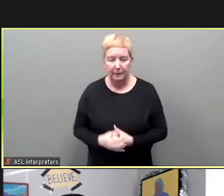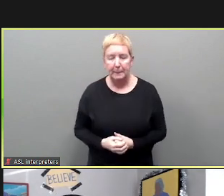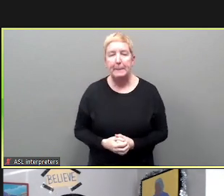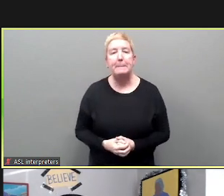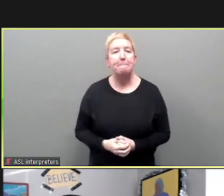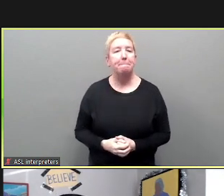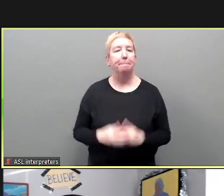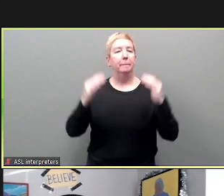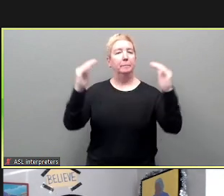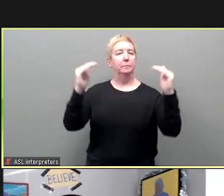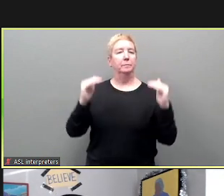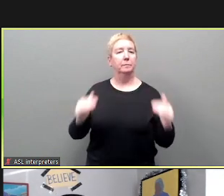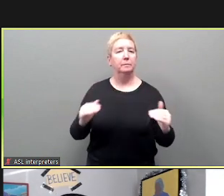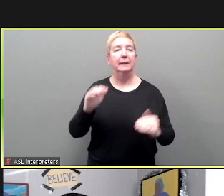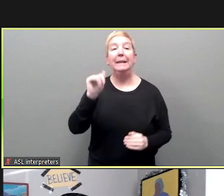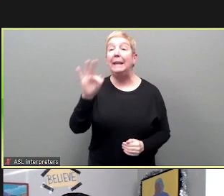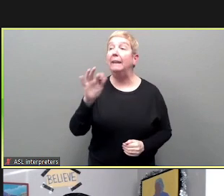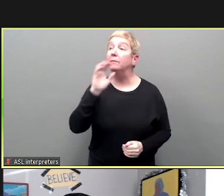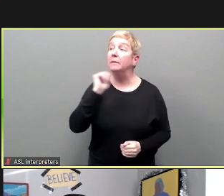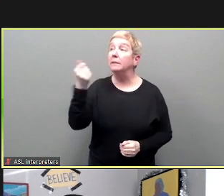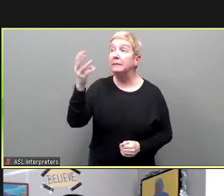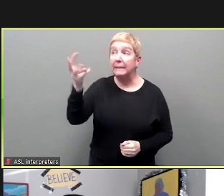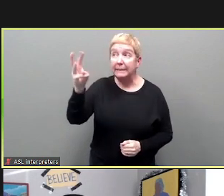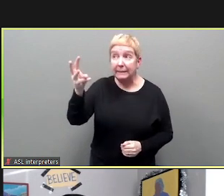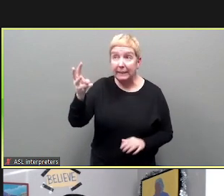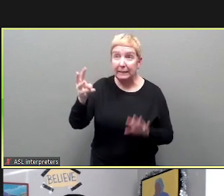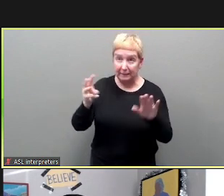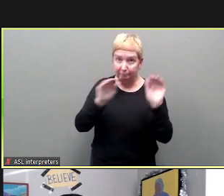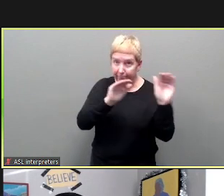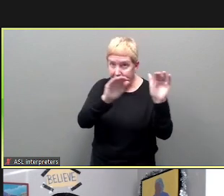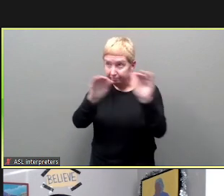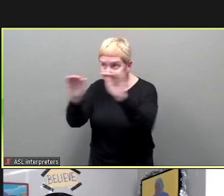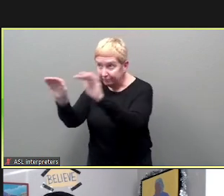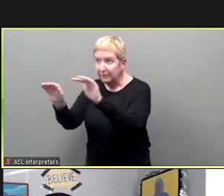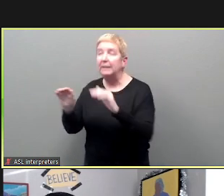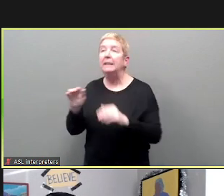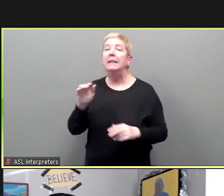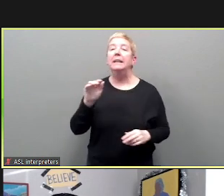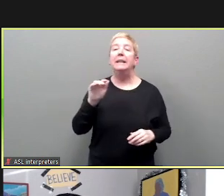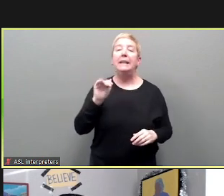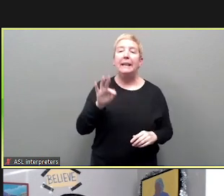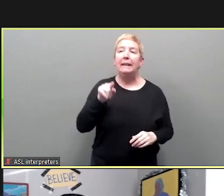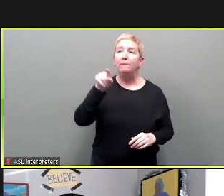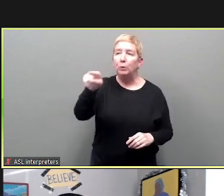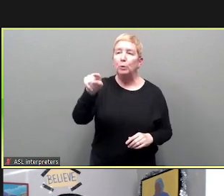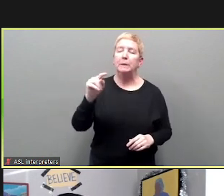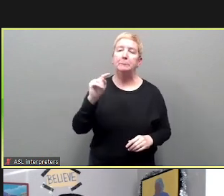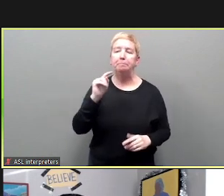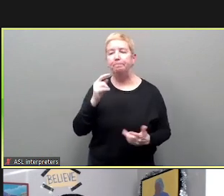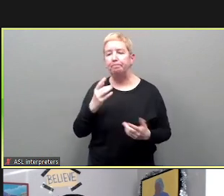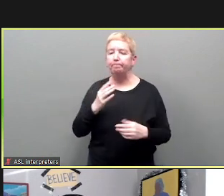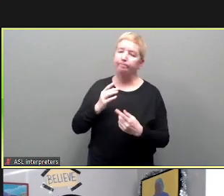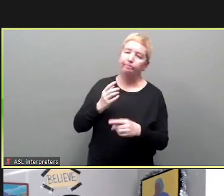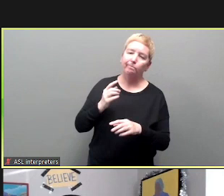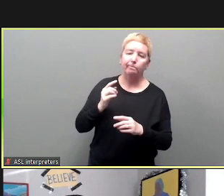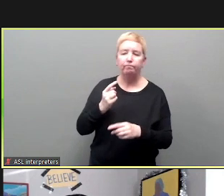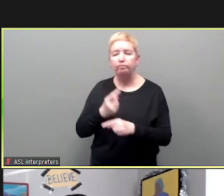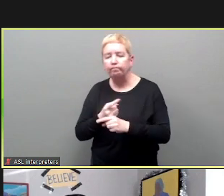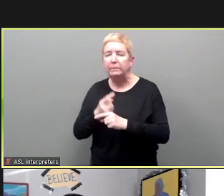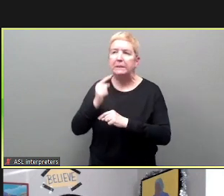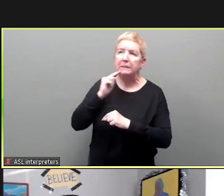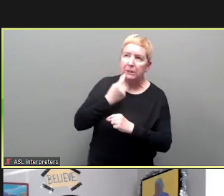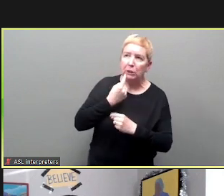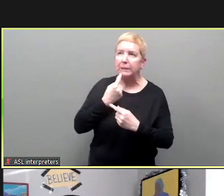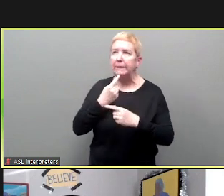individuals 16 and older, this is another reminder, those who are moderately or severely immunocompromised also